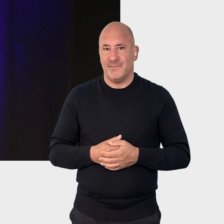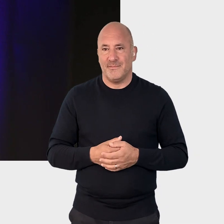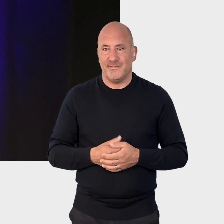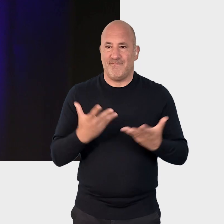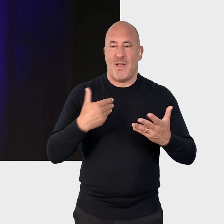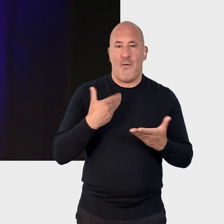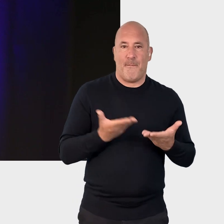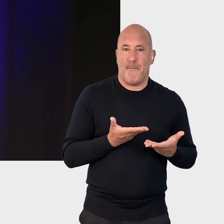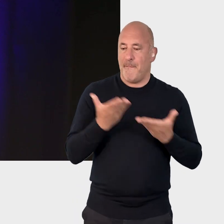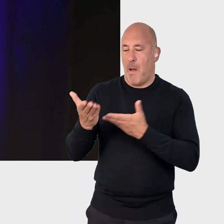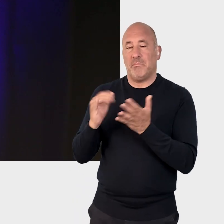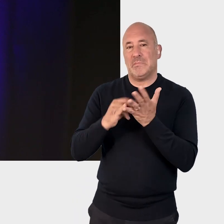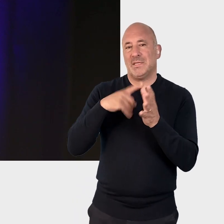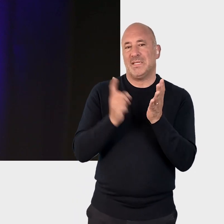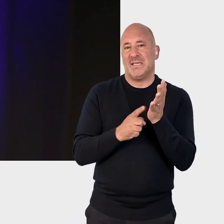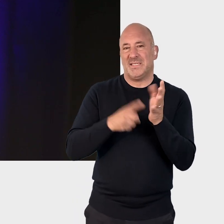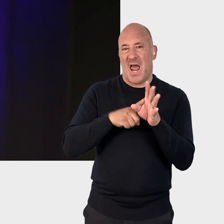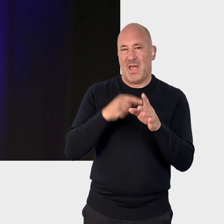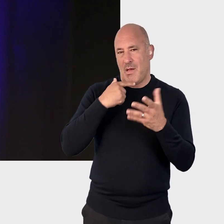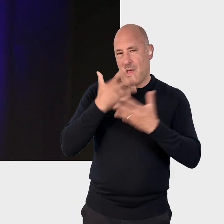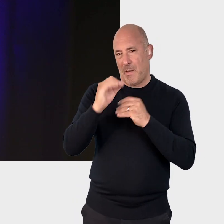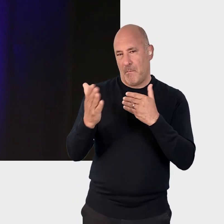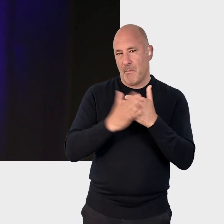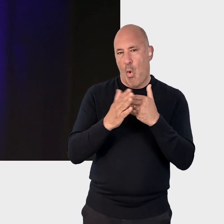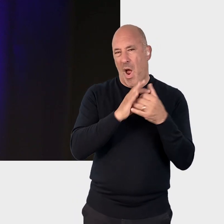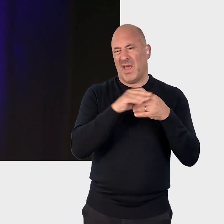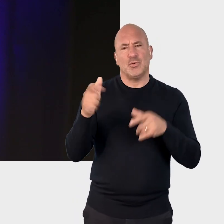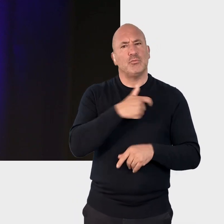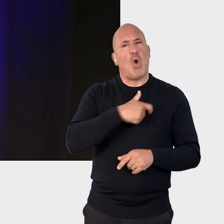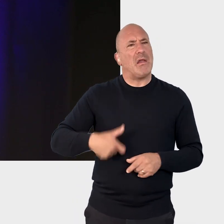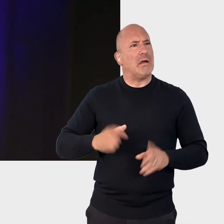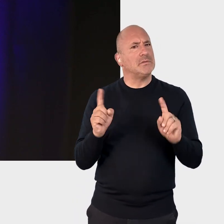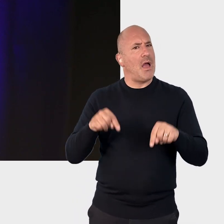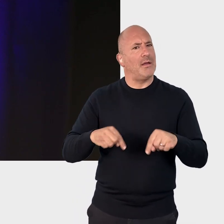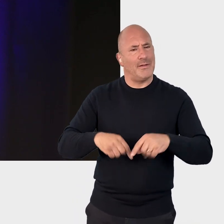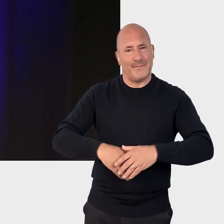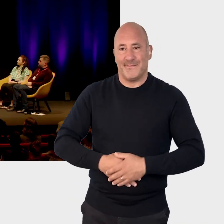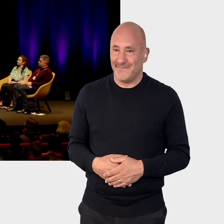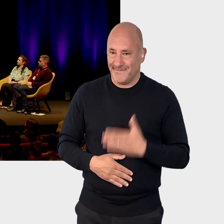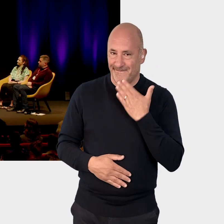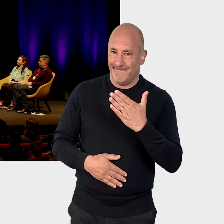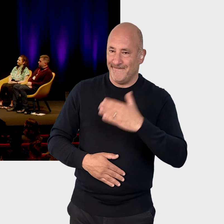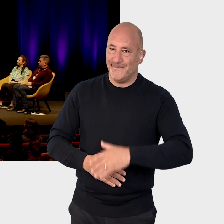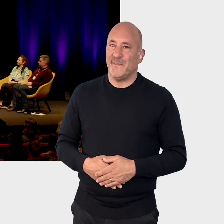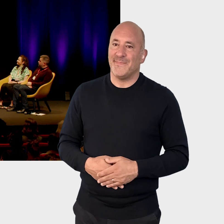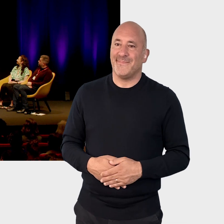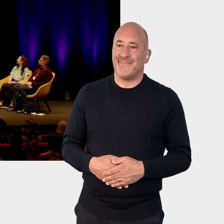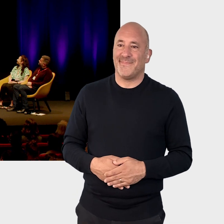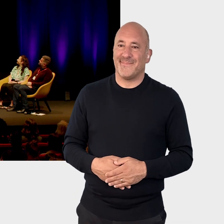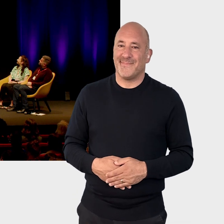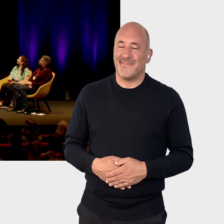ourselves. So I'm now going to hand over to the brilliant Sally, who's going to tell you a little bit more about what we did together in Doncaster. Thanks.